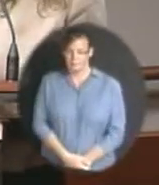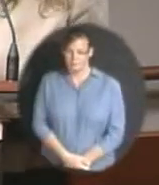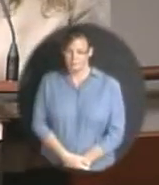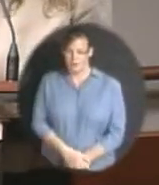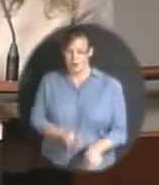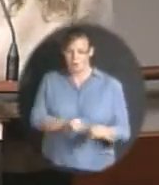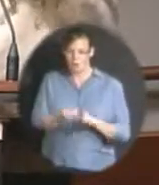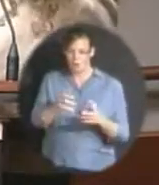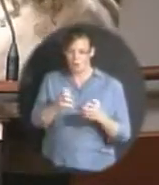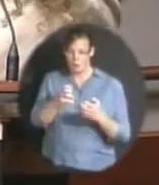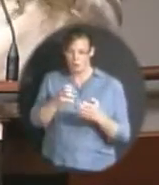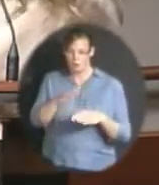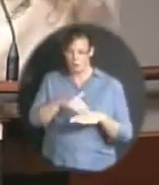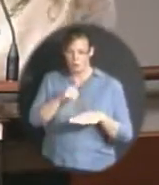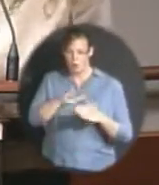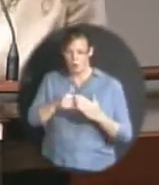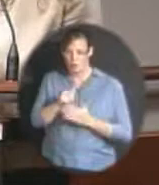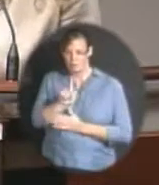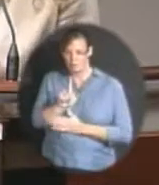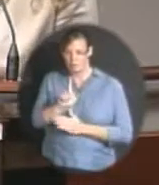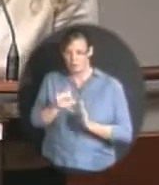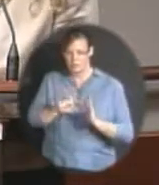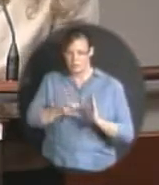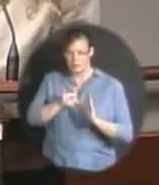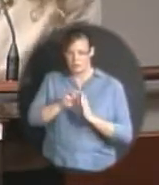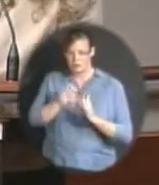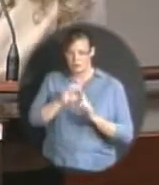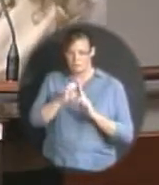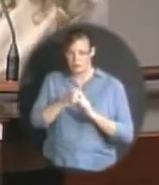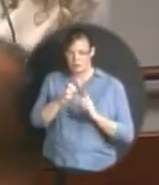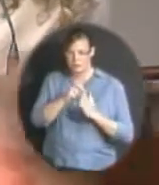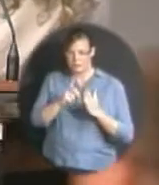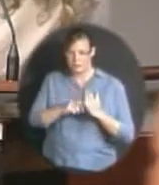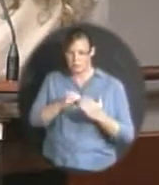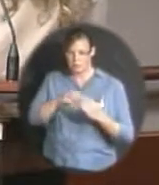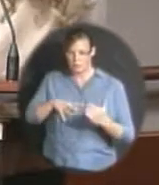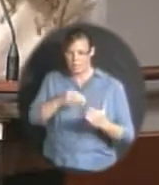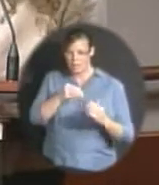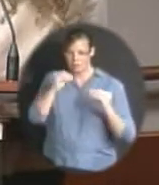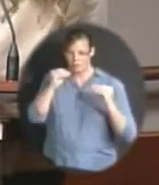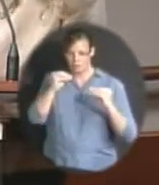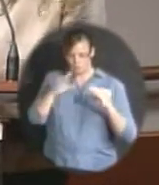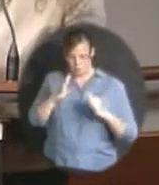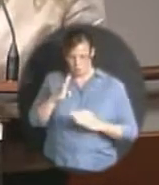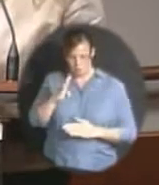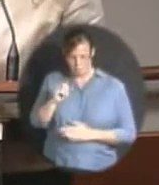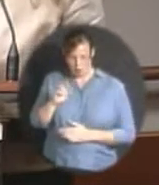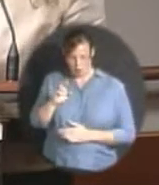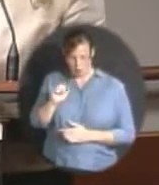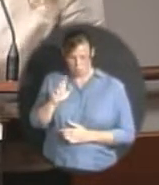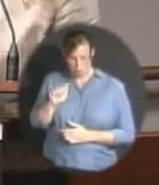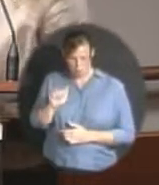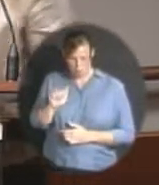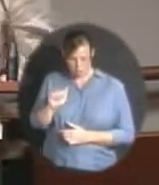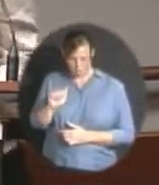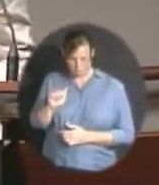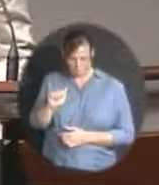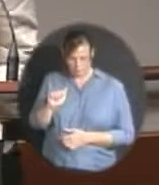I'd also like to call up all the 21st Century Environmental Design students and instructor Barbara Nikumanesh.